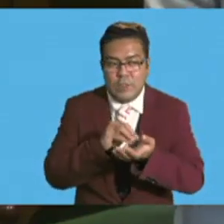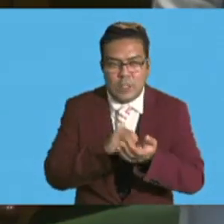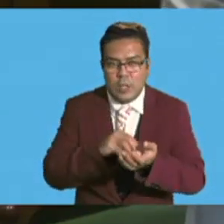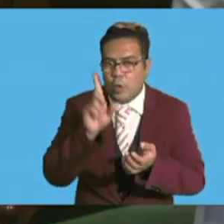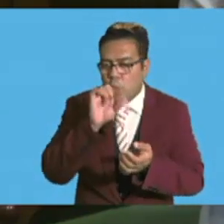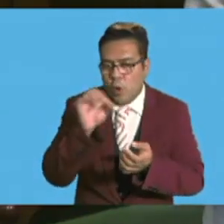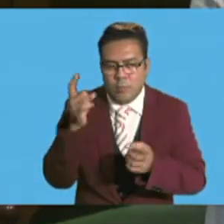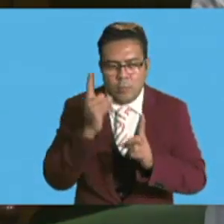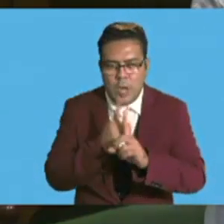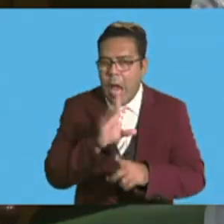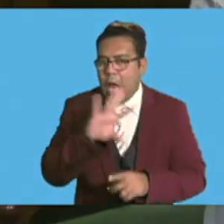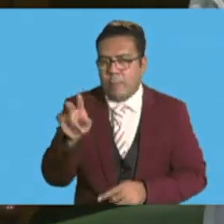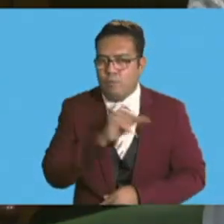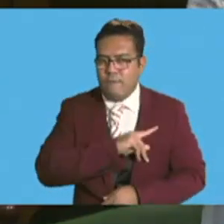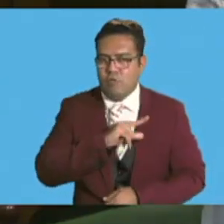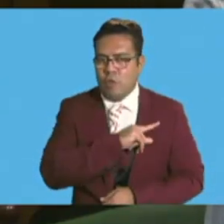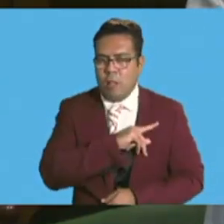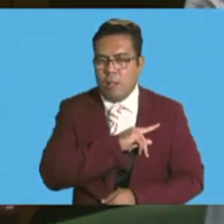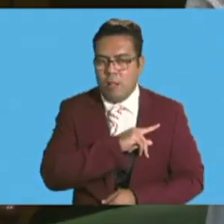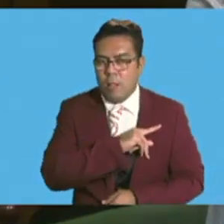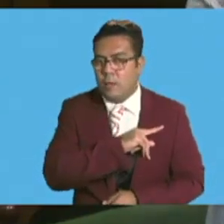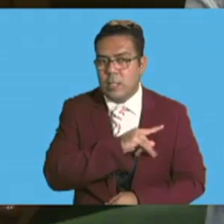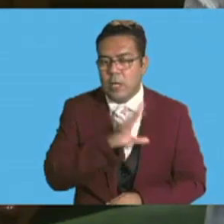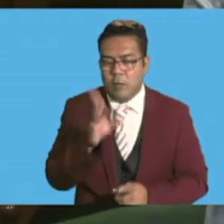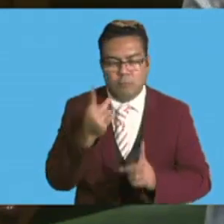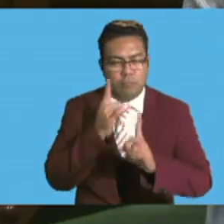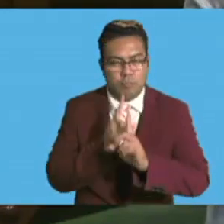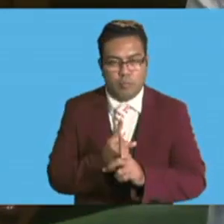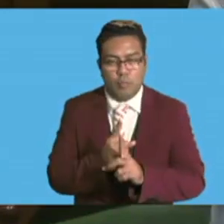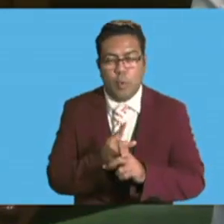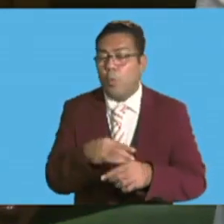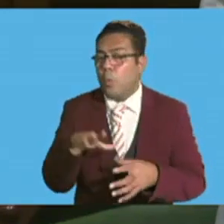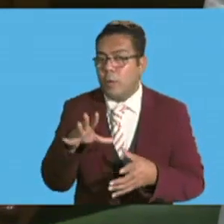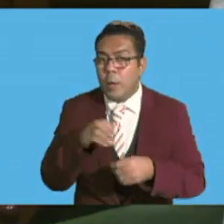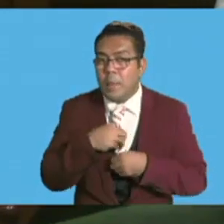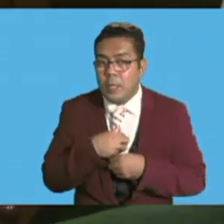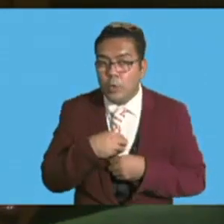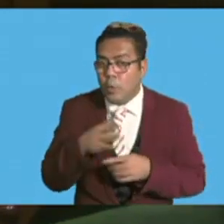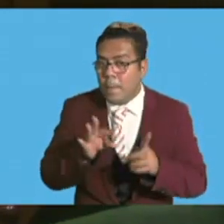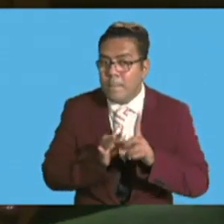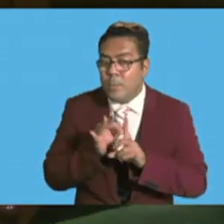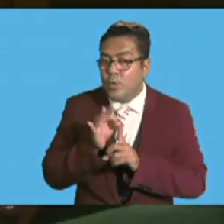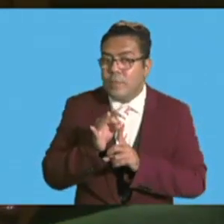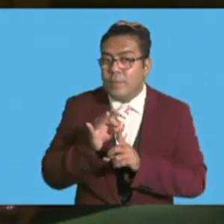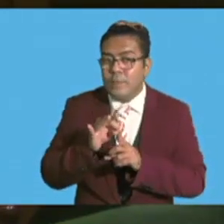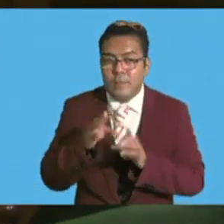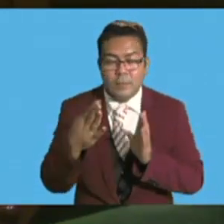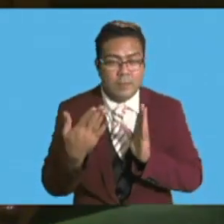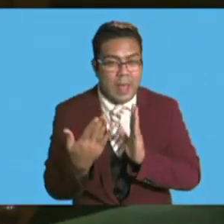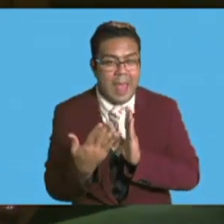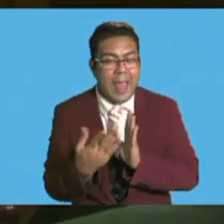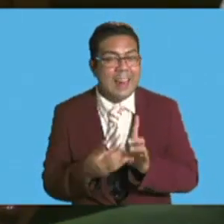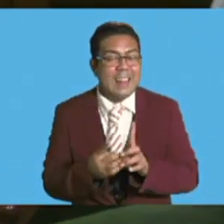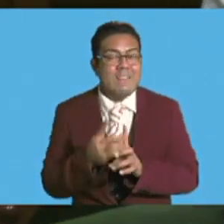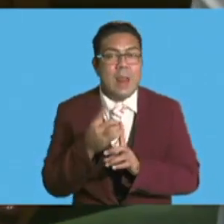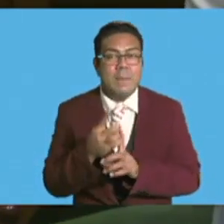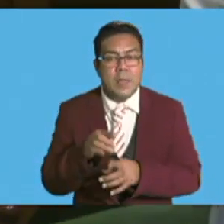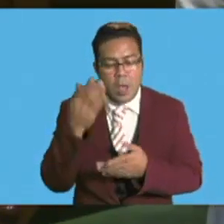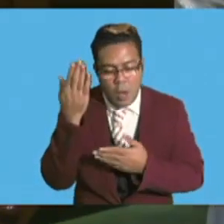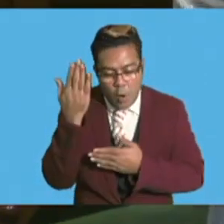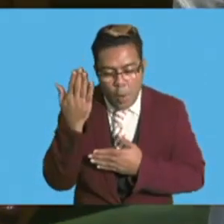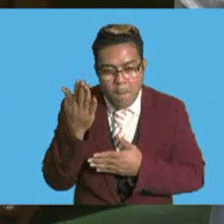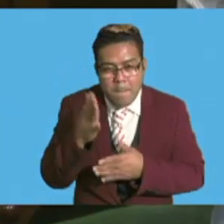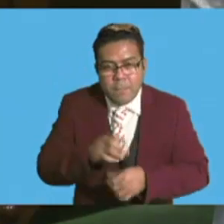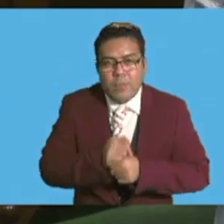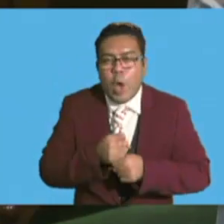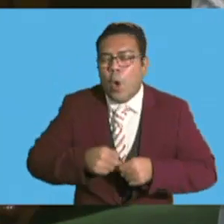condone unprofessionalism. The Ministry of Health and Medical Services is committed to improving efficiency and developing a compassionate,